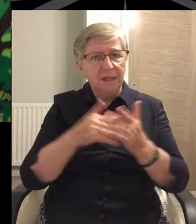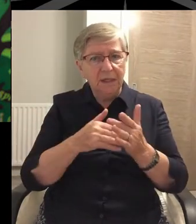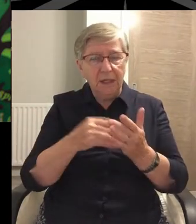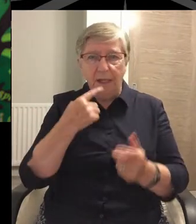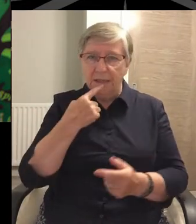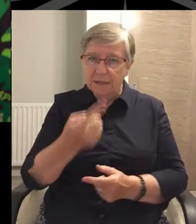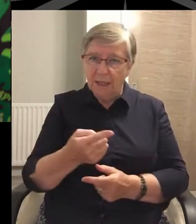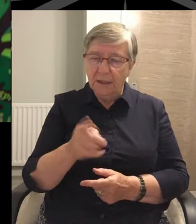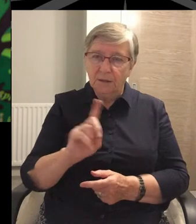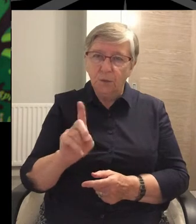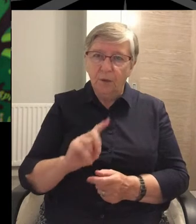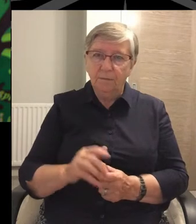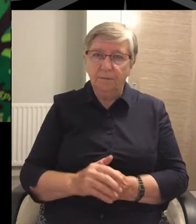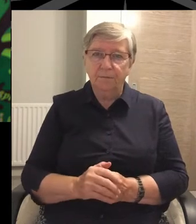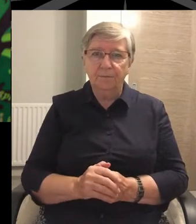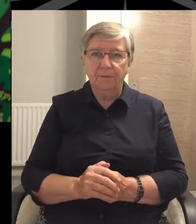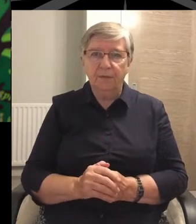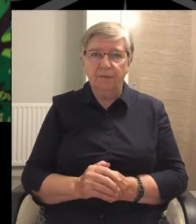this,